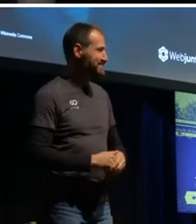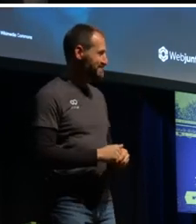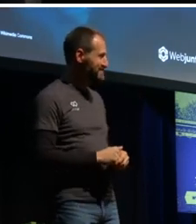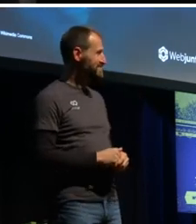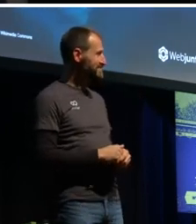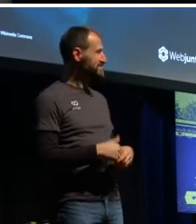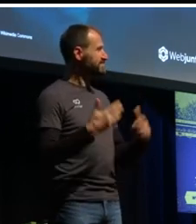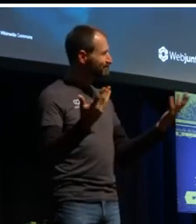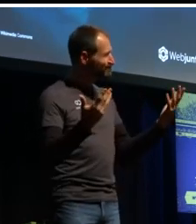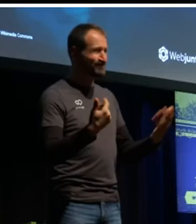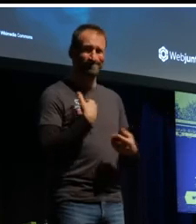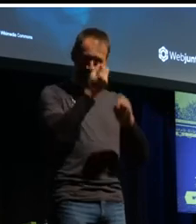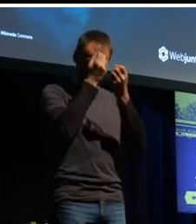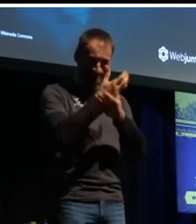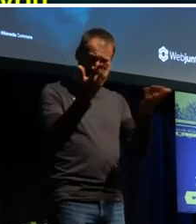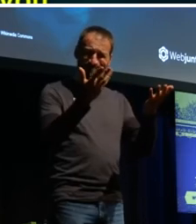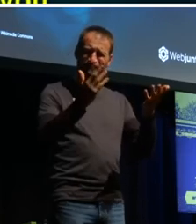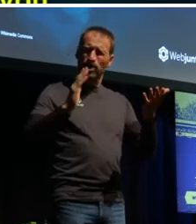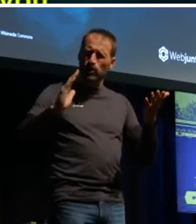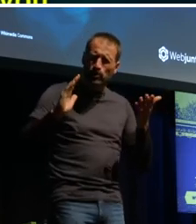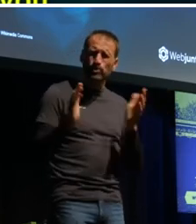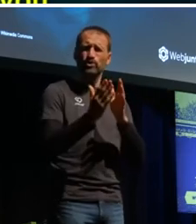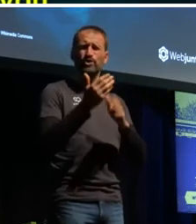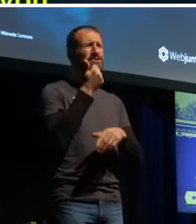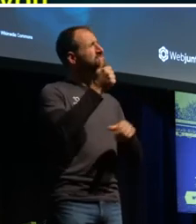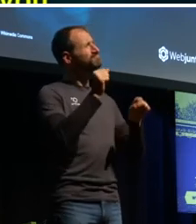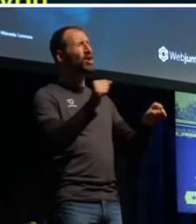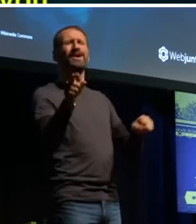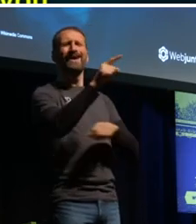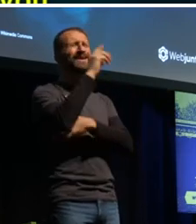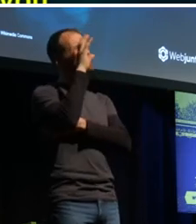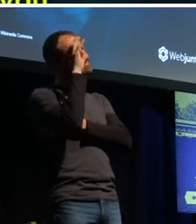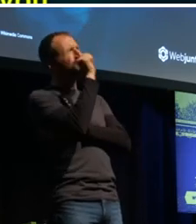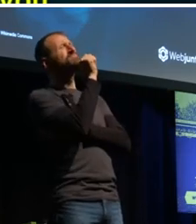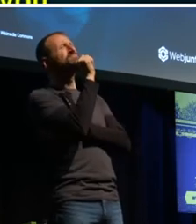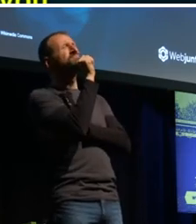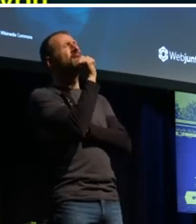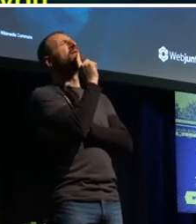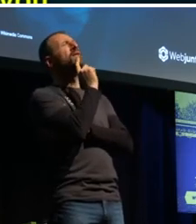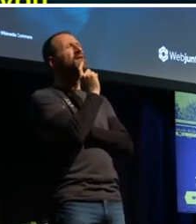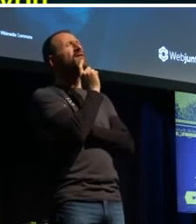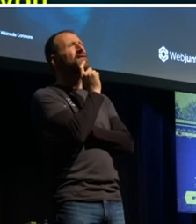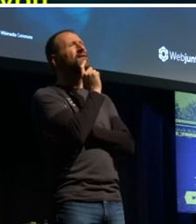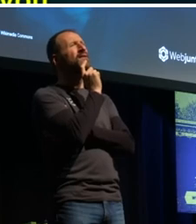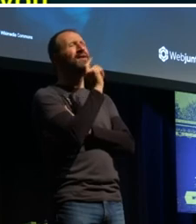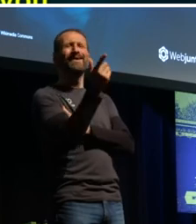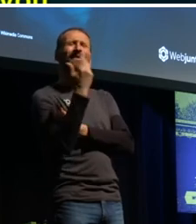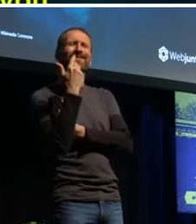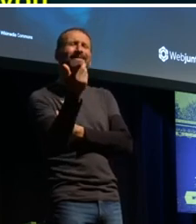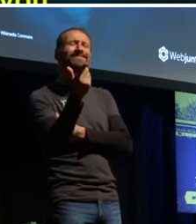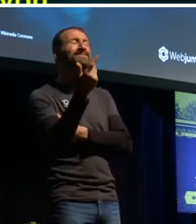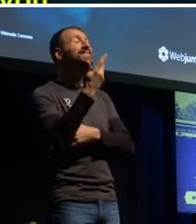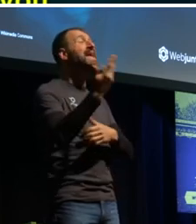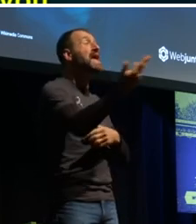So I wanted to give all of you just a quick opportunity to kind of take a moment and remember a time when someone made an assumption about